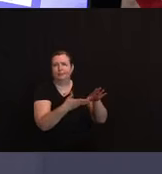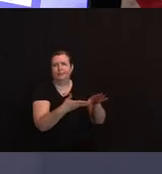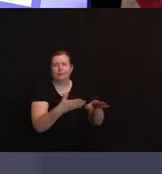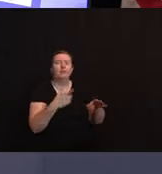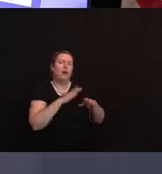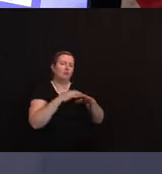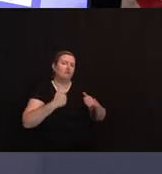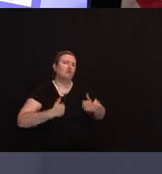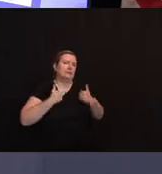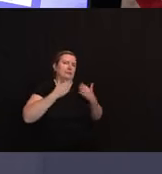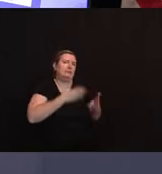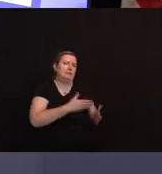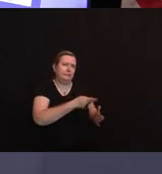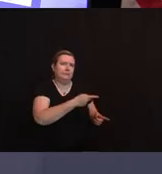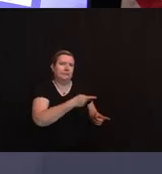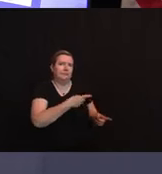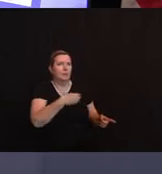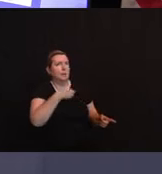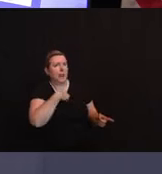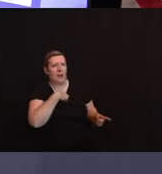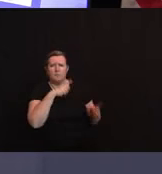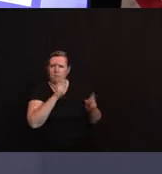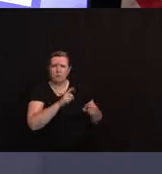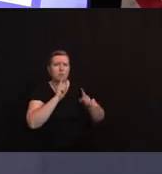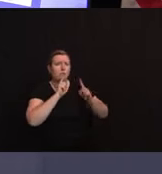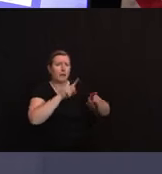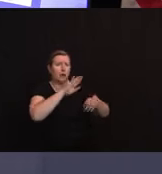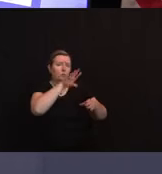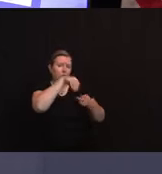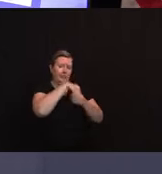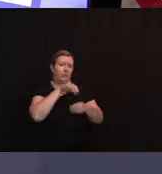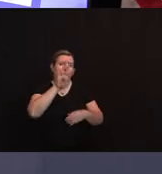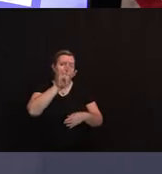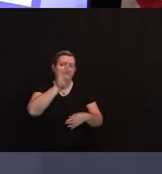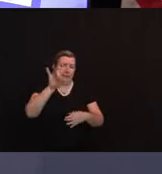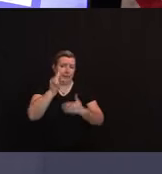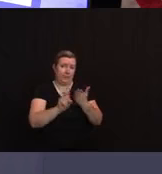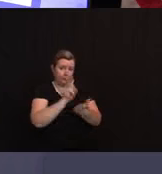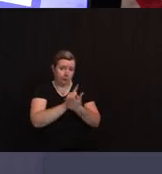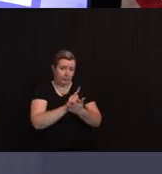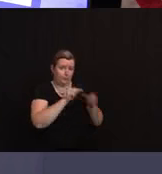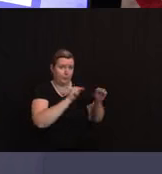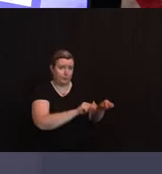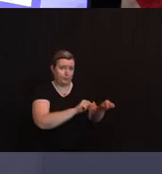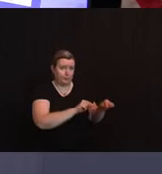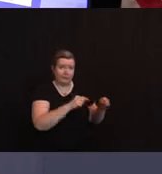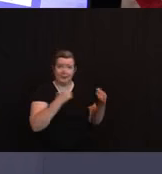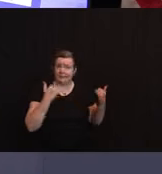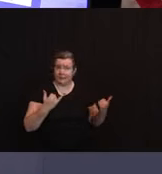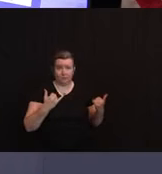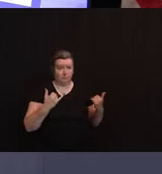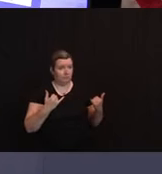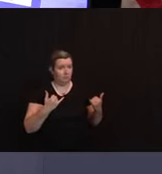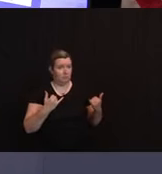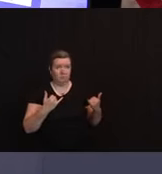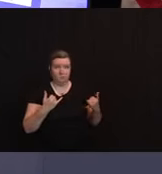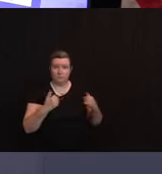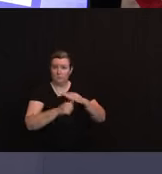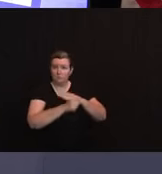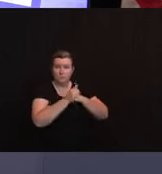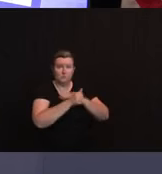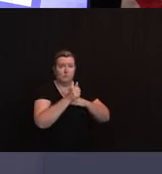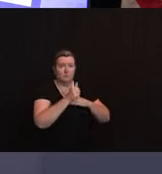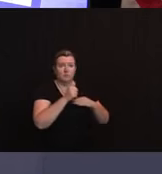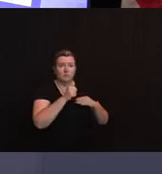within 48 hours. There were no immediate jeopardy complaints included in the backlog. Another